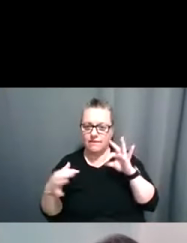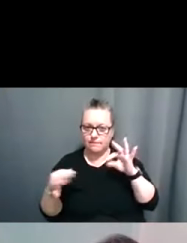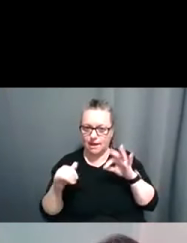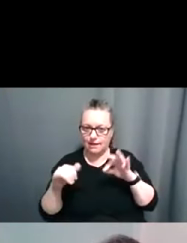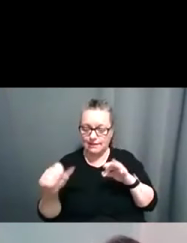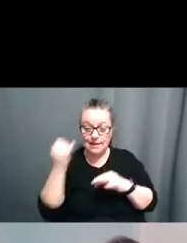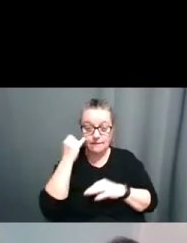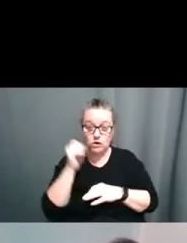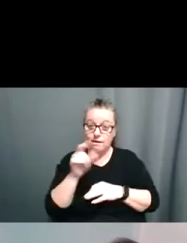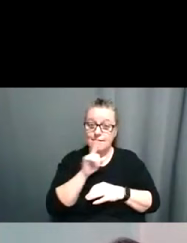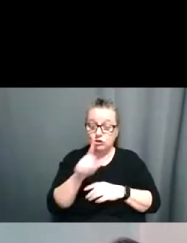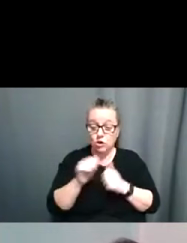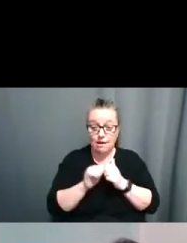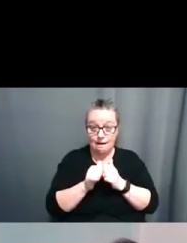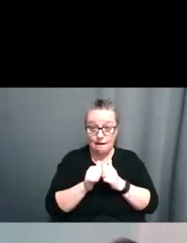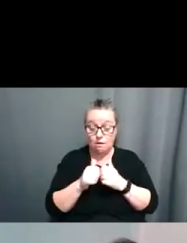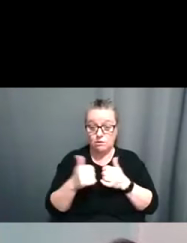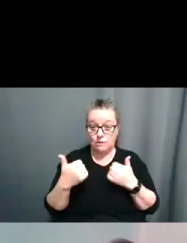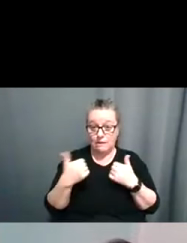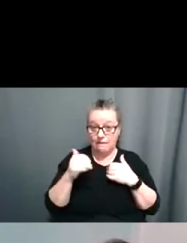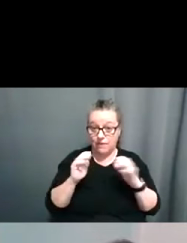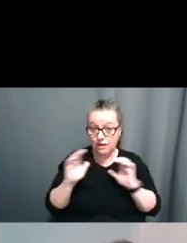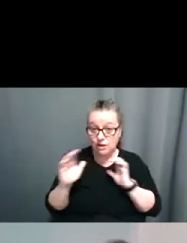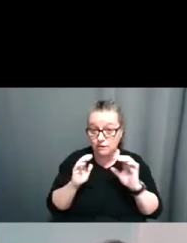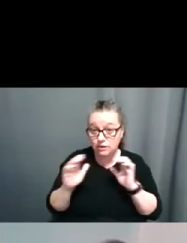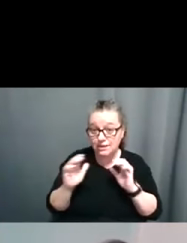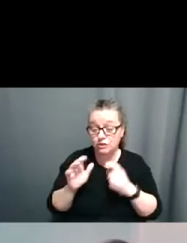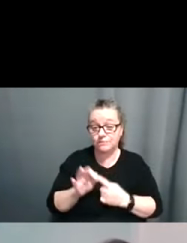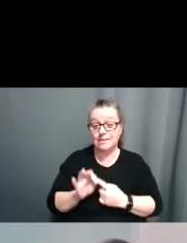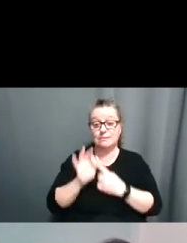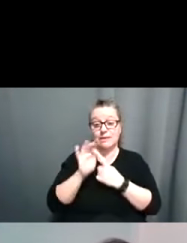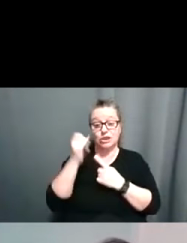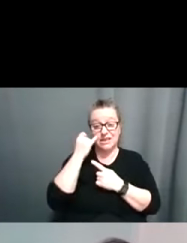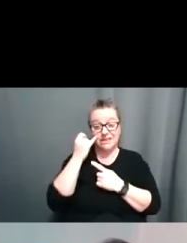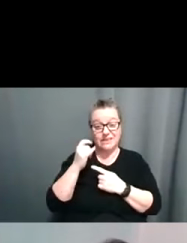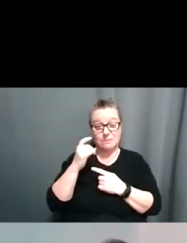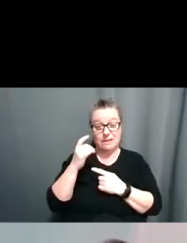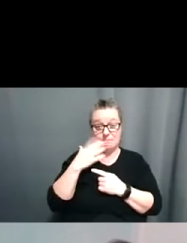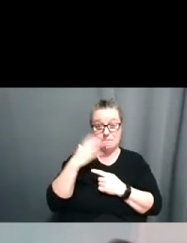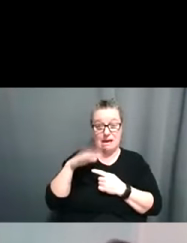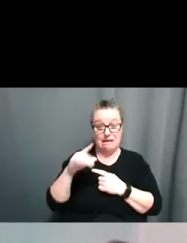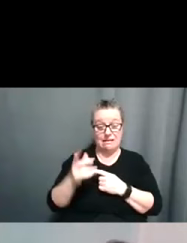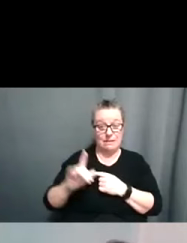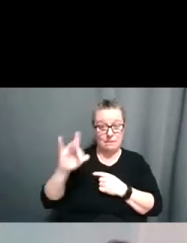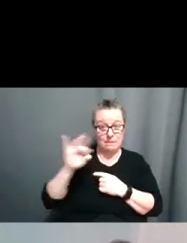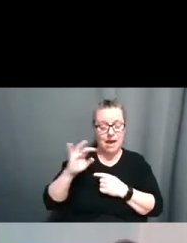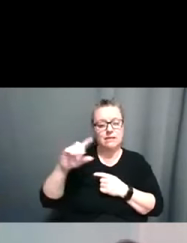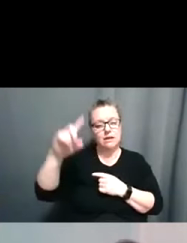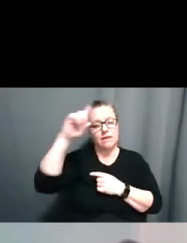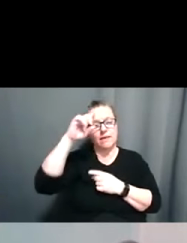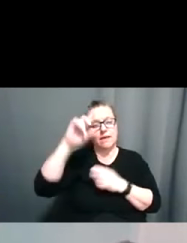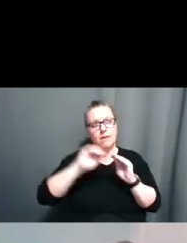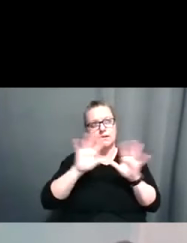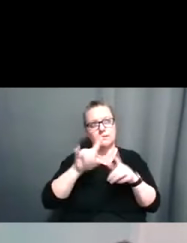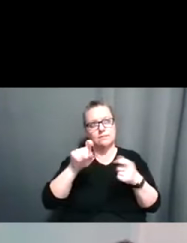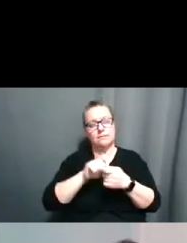not sure how best to have the feedback conversation, especially if it's gone poorly in the past, think about that clarity, specificity,